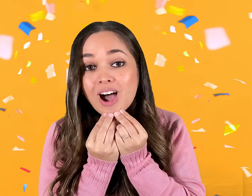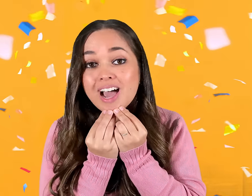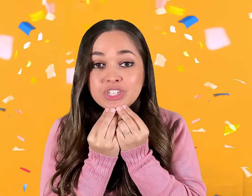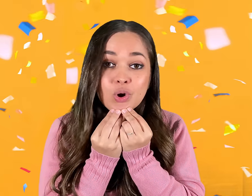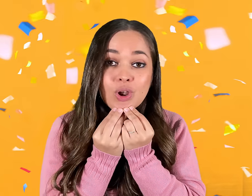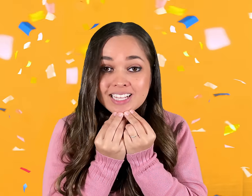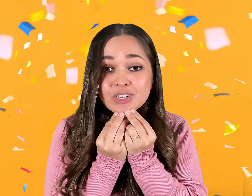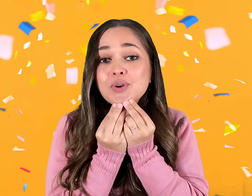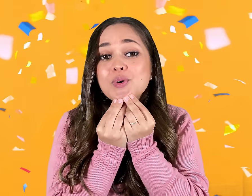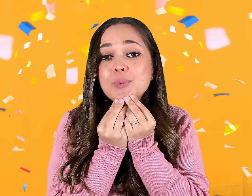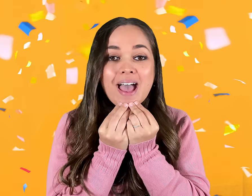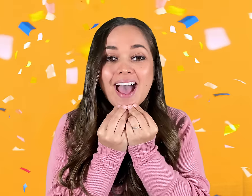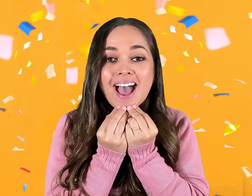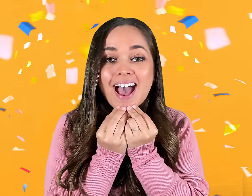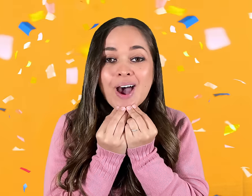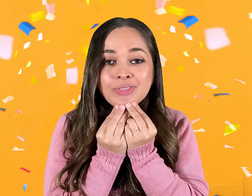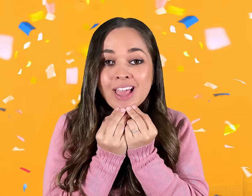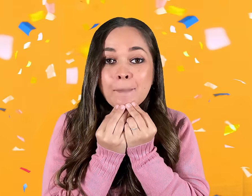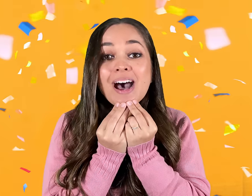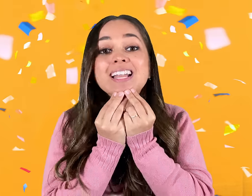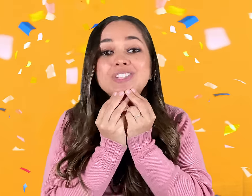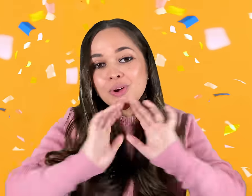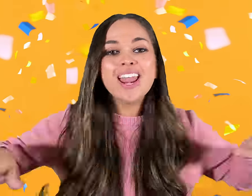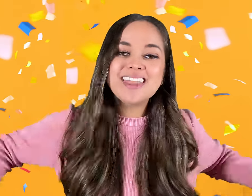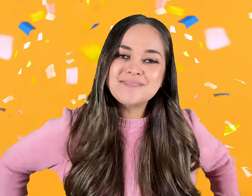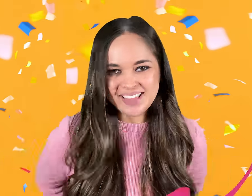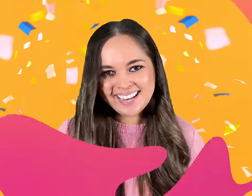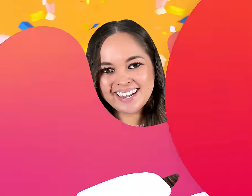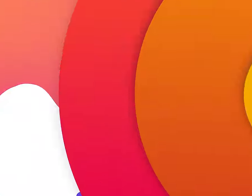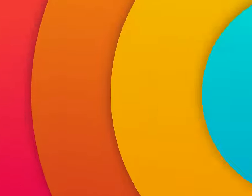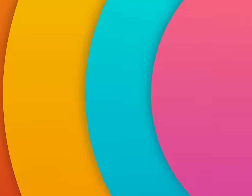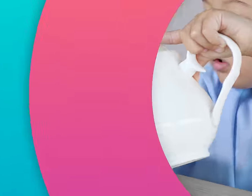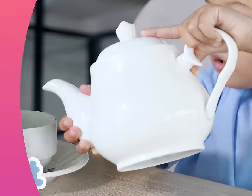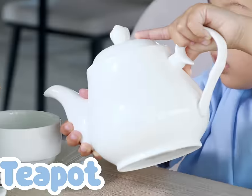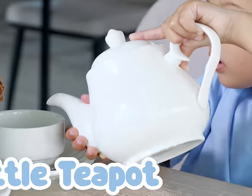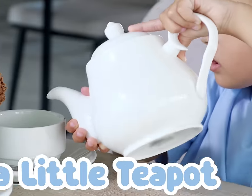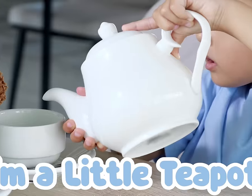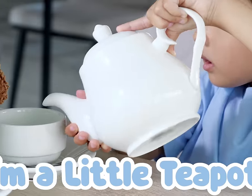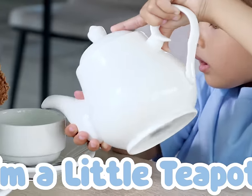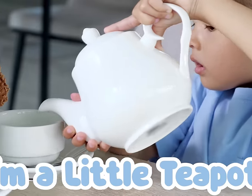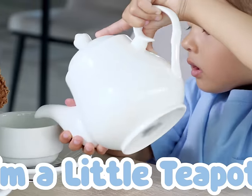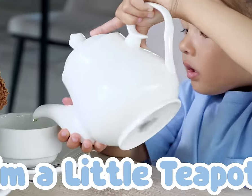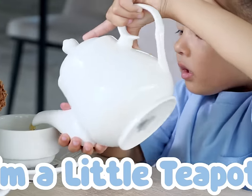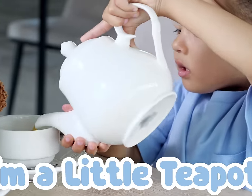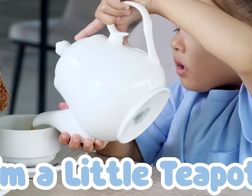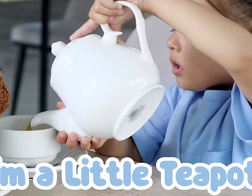Open wide your little mouth, but do not let them in.